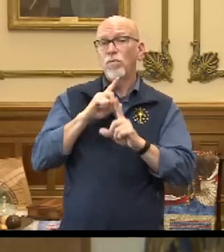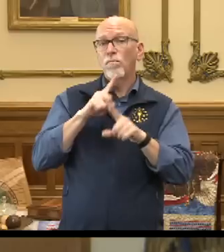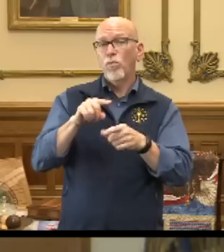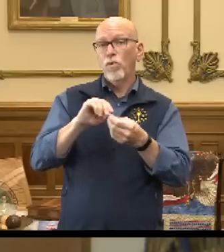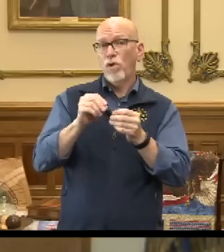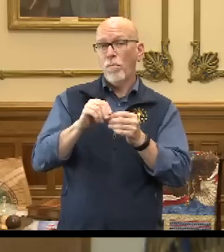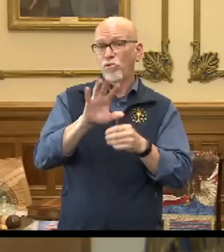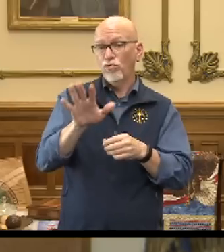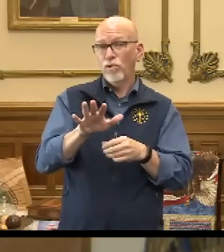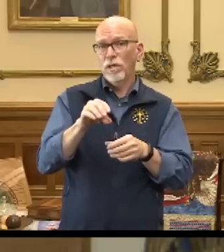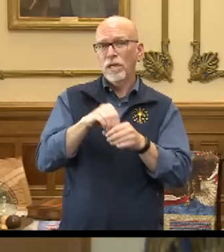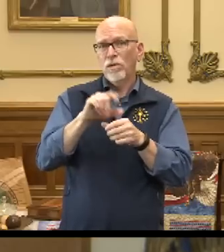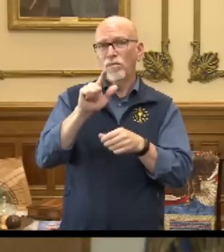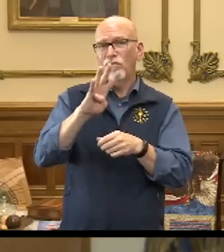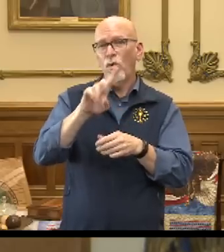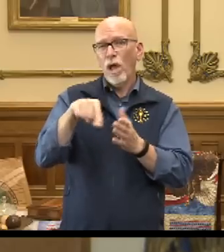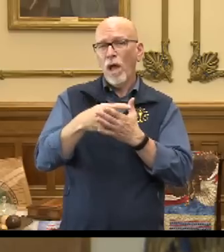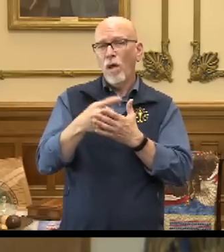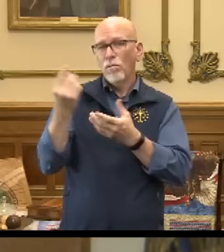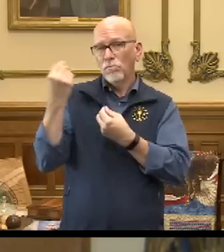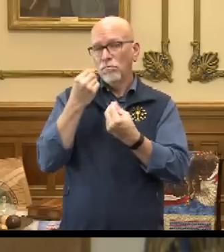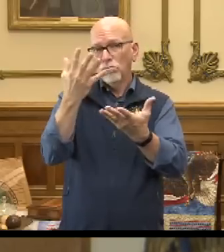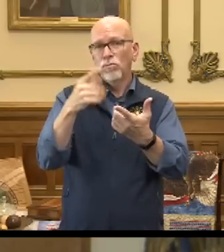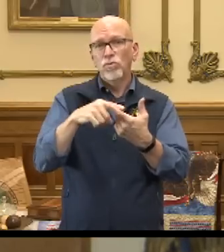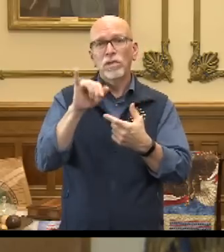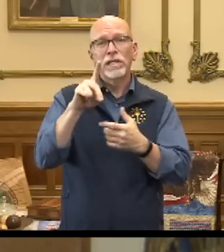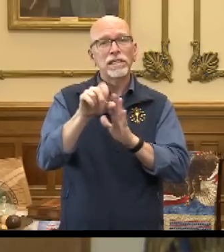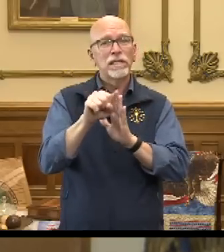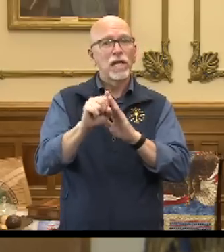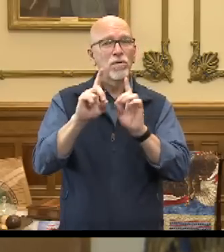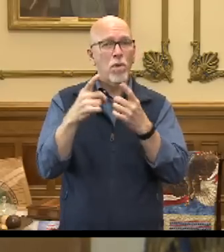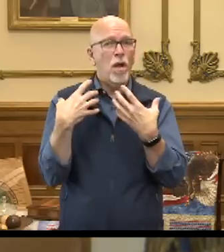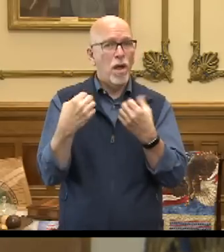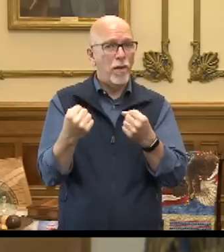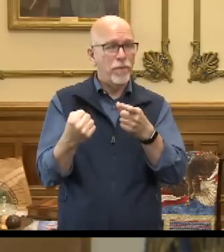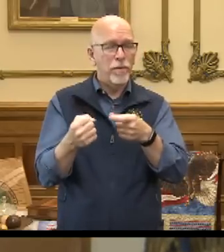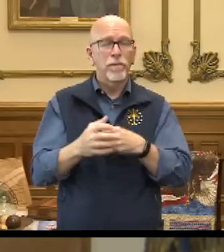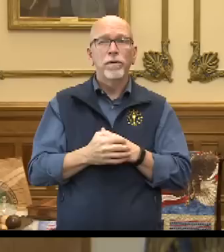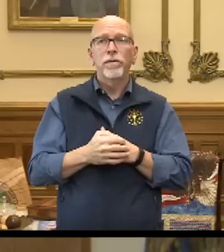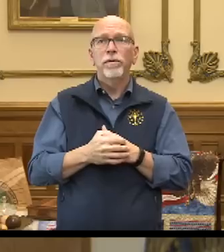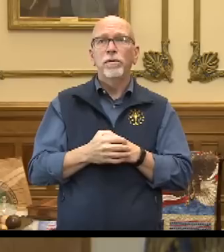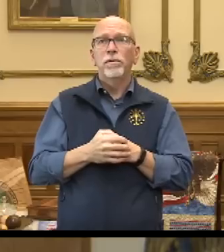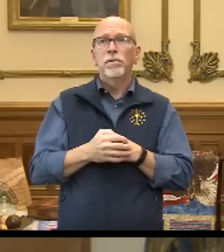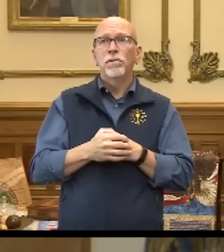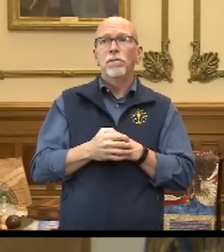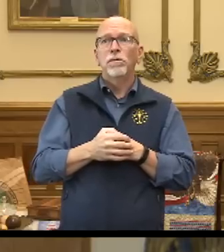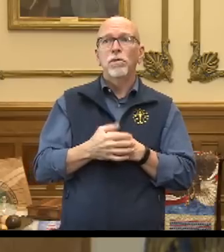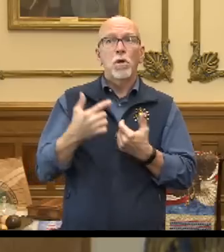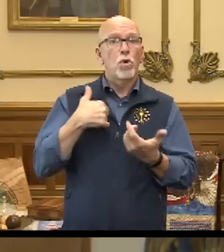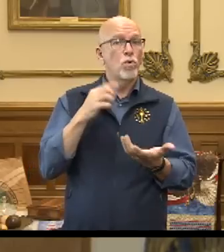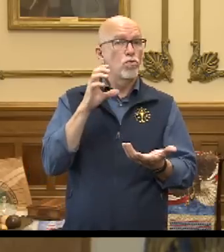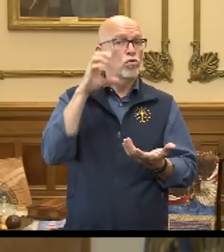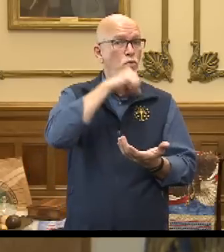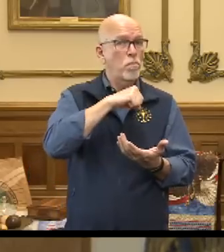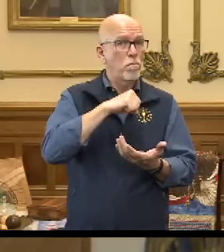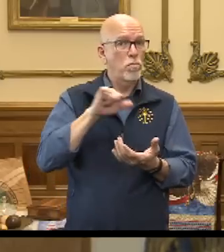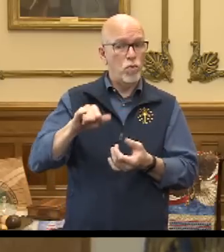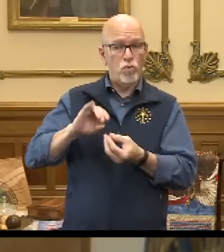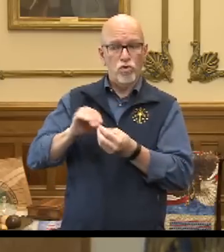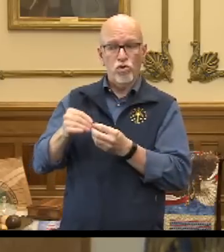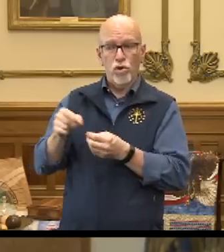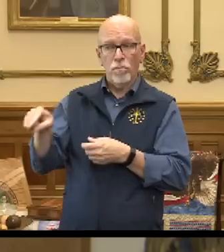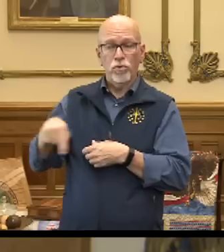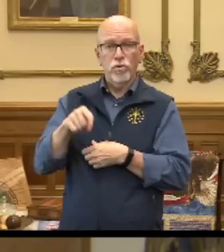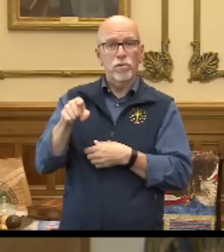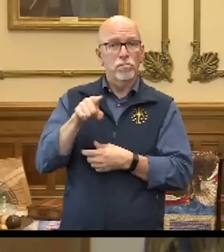those numbers within a 24-hour period to the Indiana State Department of Health. So my assumption is that the numbers would be